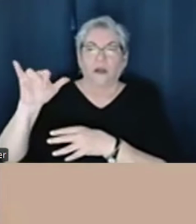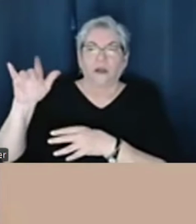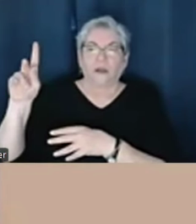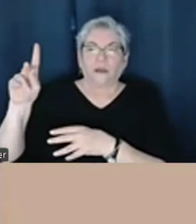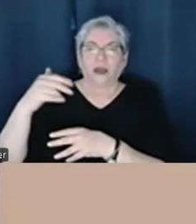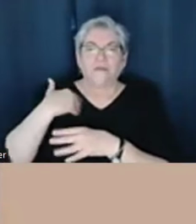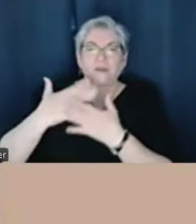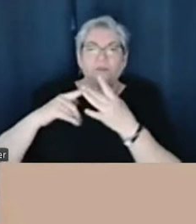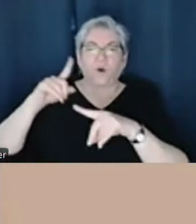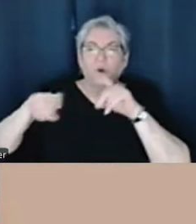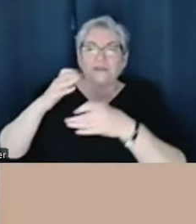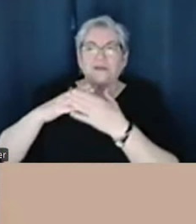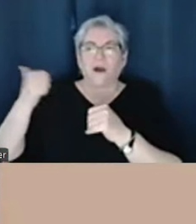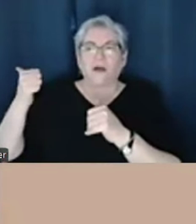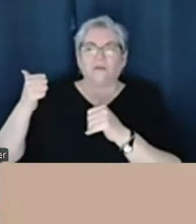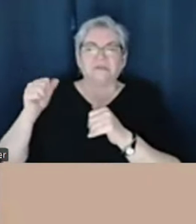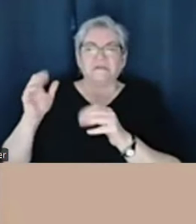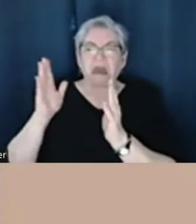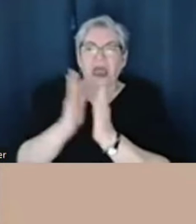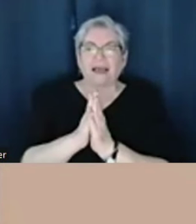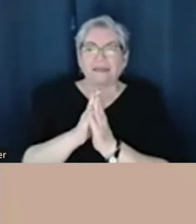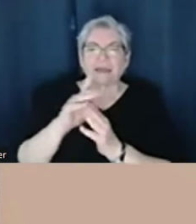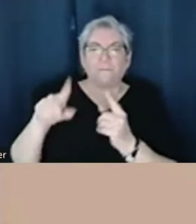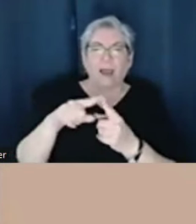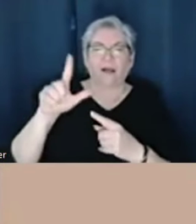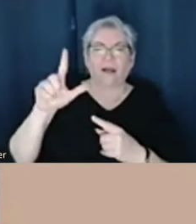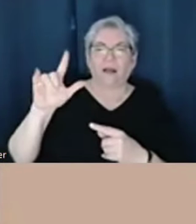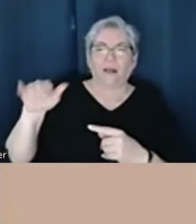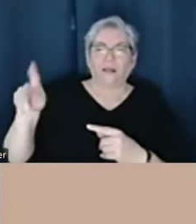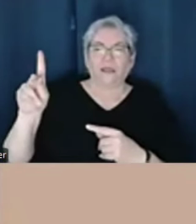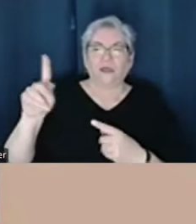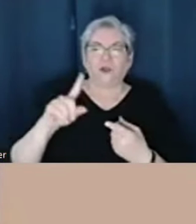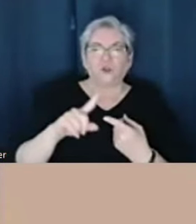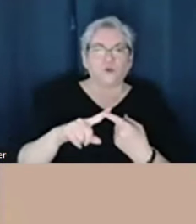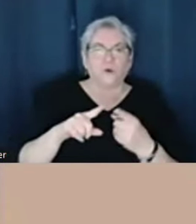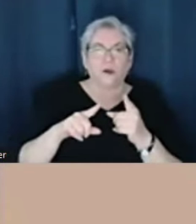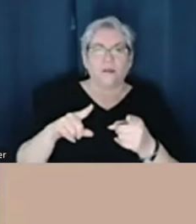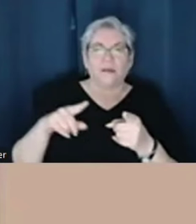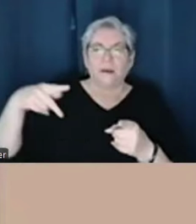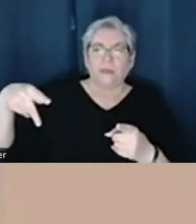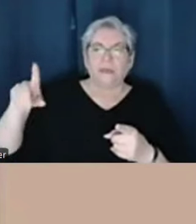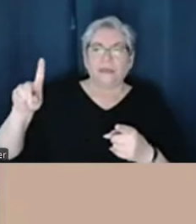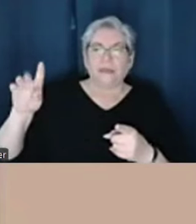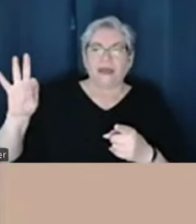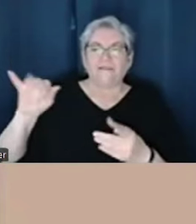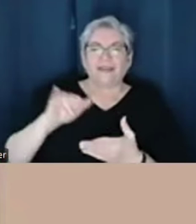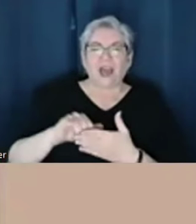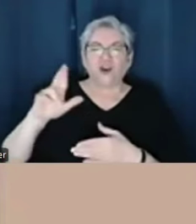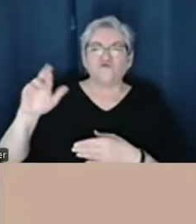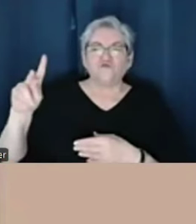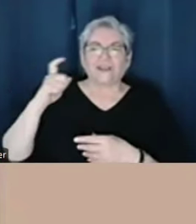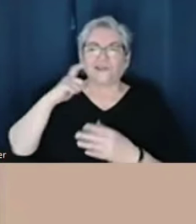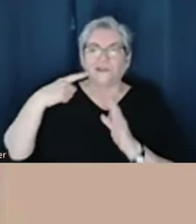people asking about the link to this PDF document that Rick was just showing. I did share it